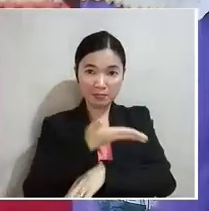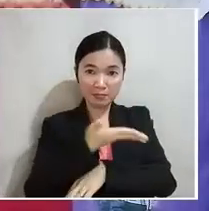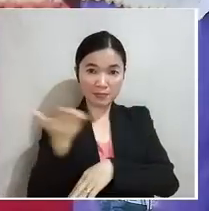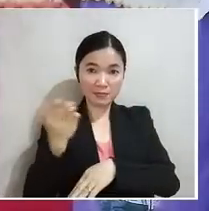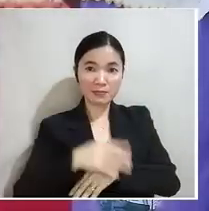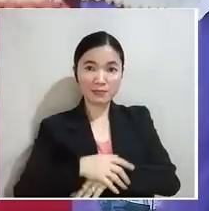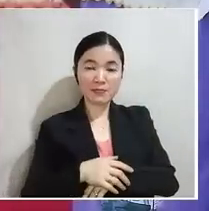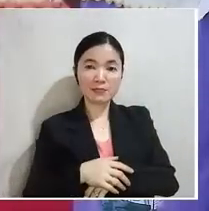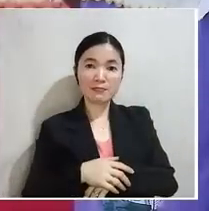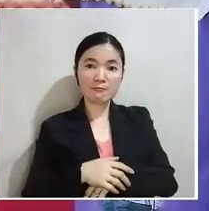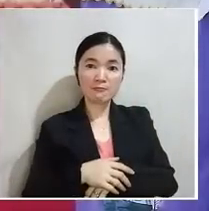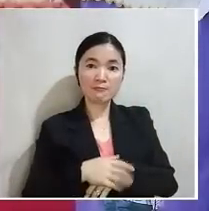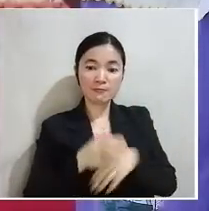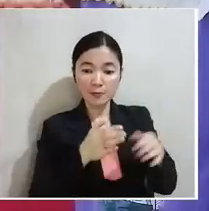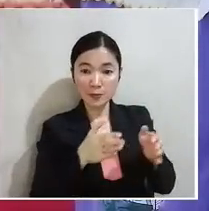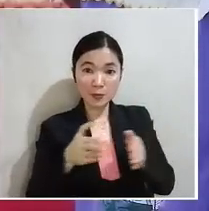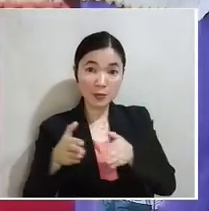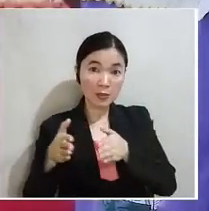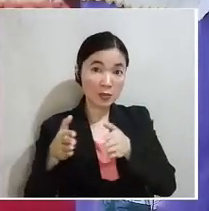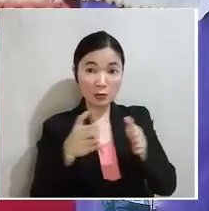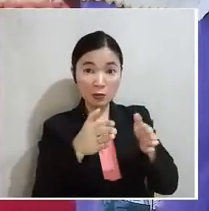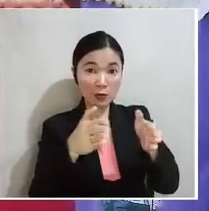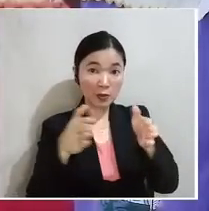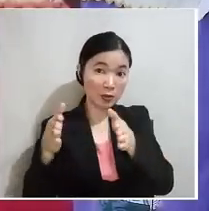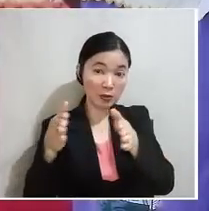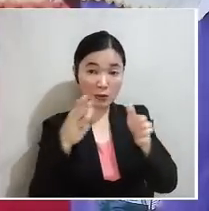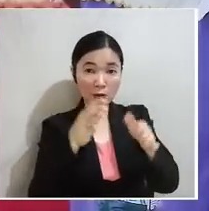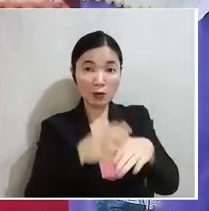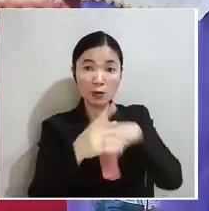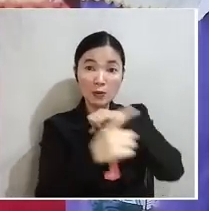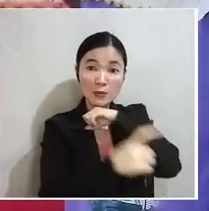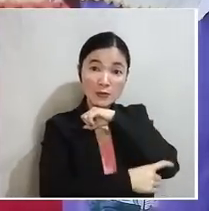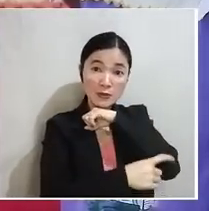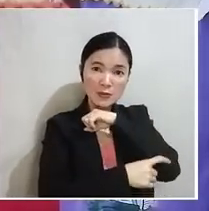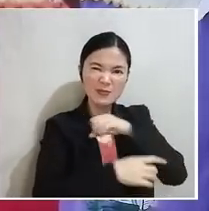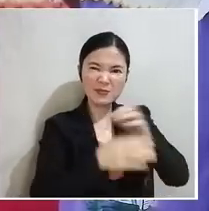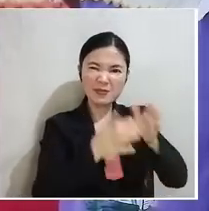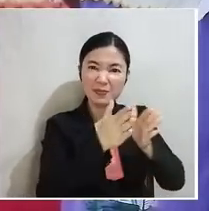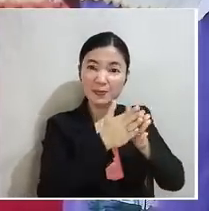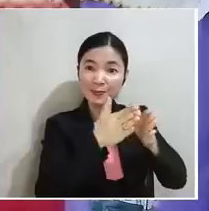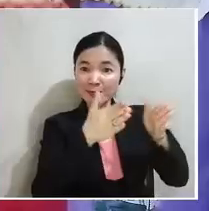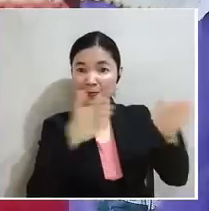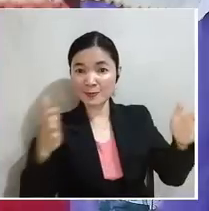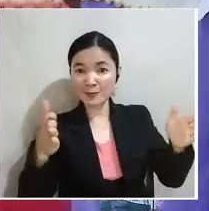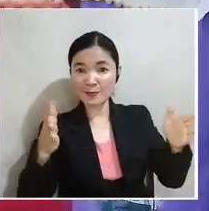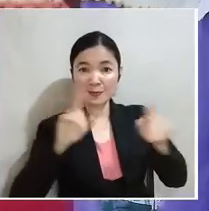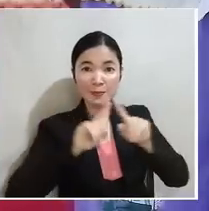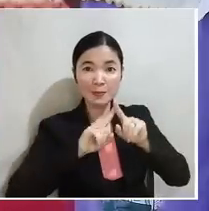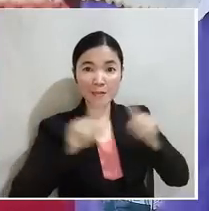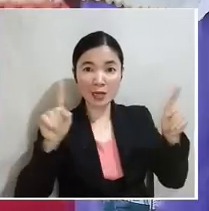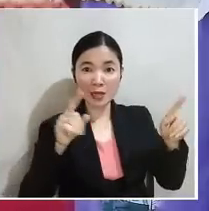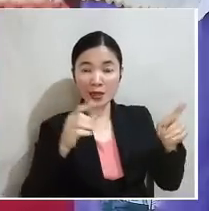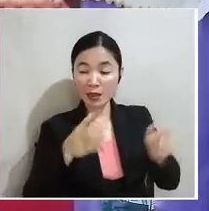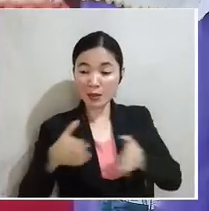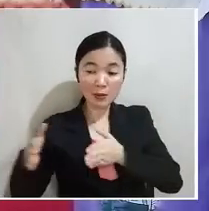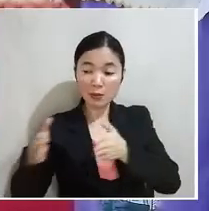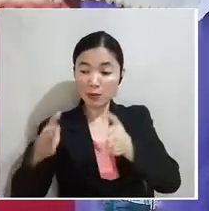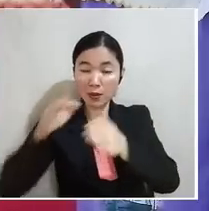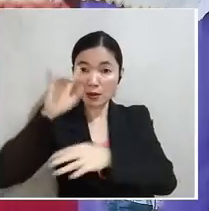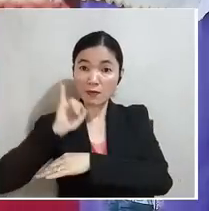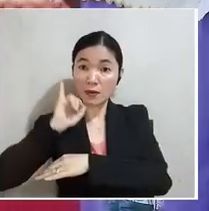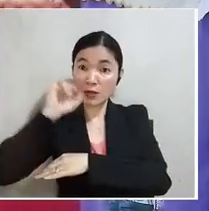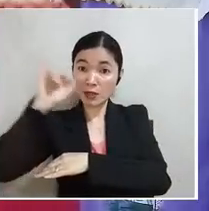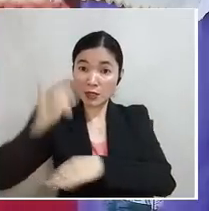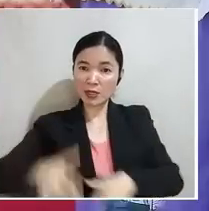to destruction is wide open, but the road to eternal life is